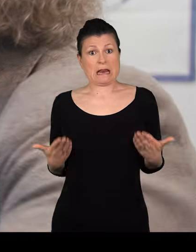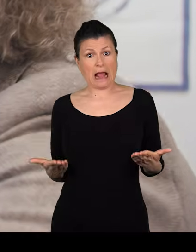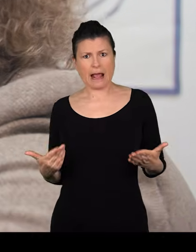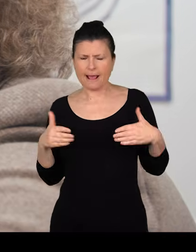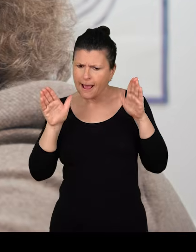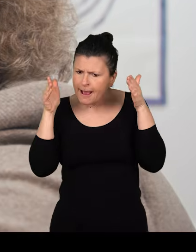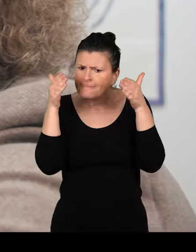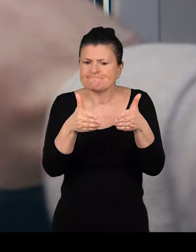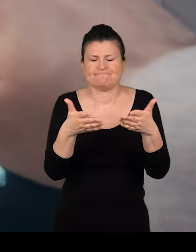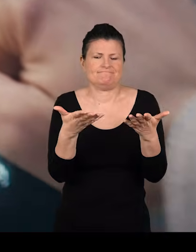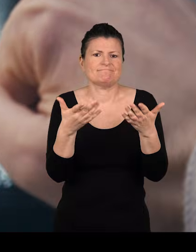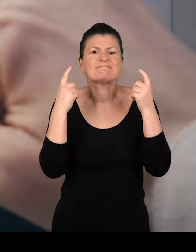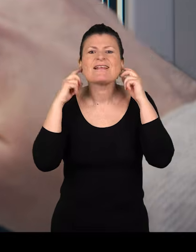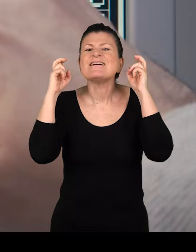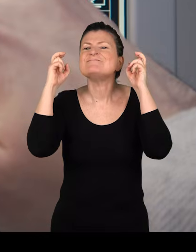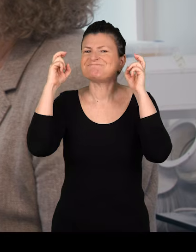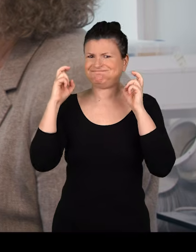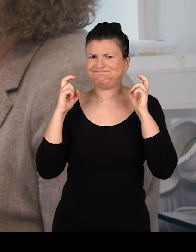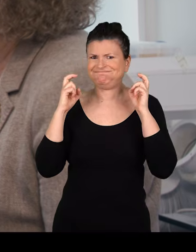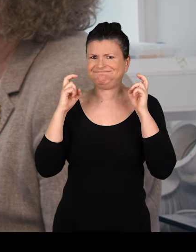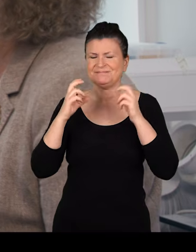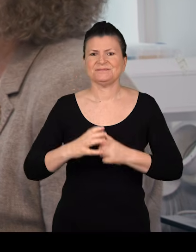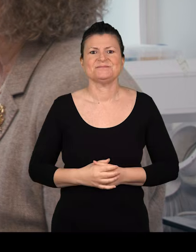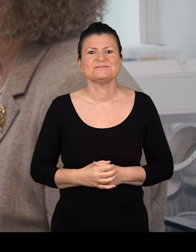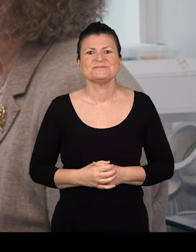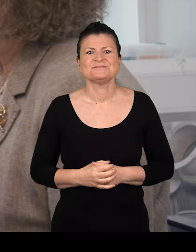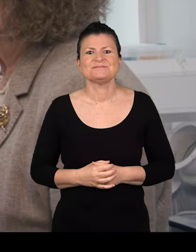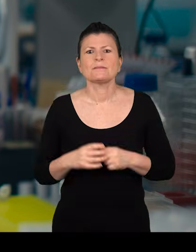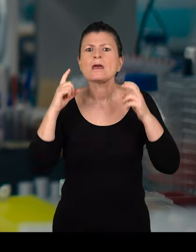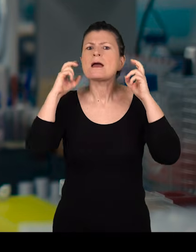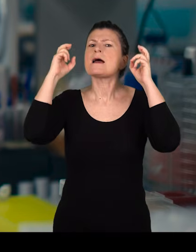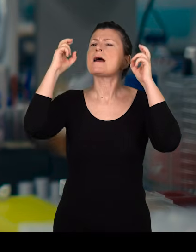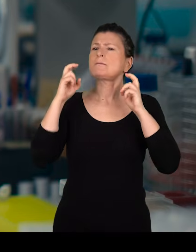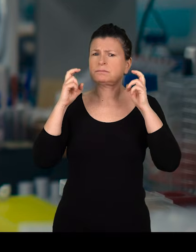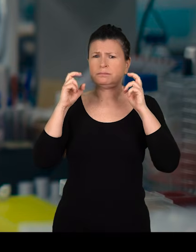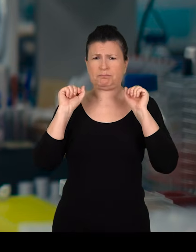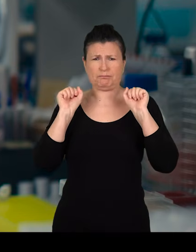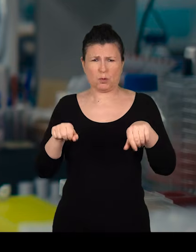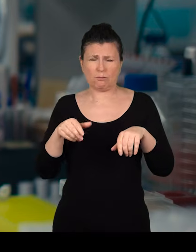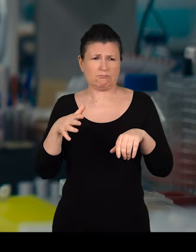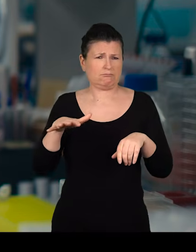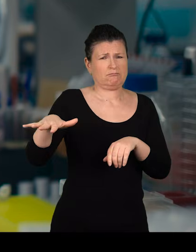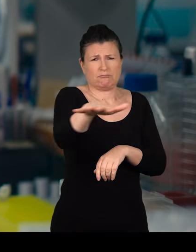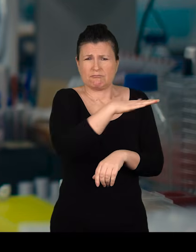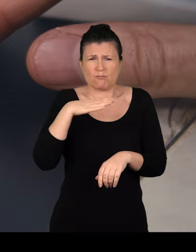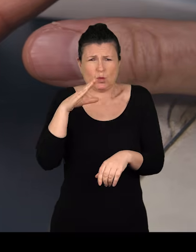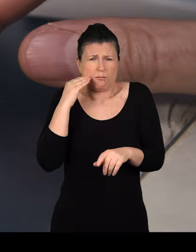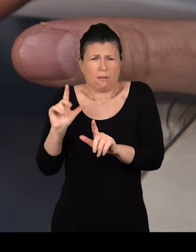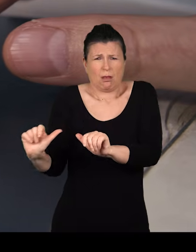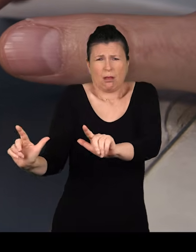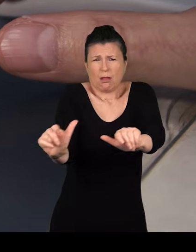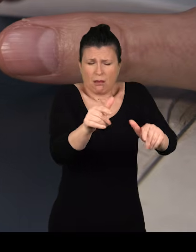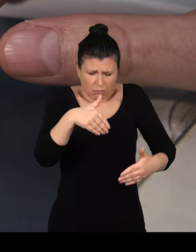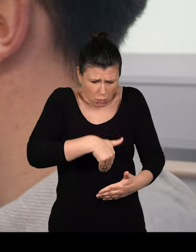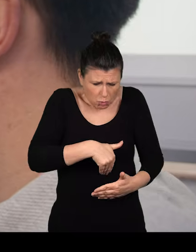At the moment, my focus is mainly on progressive hearing loss. Hearing loss in the human population can start at any age. It can